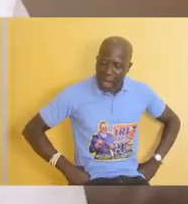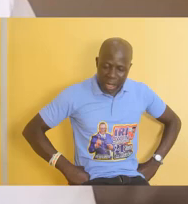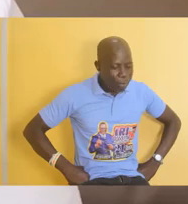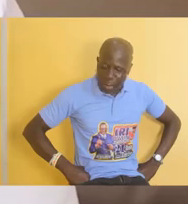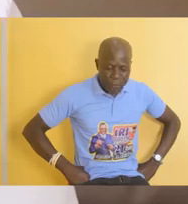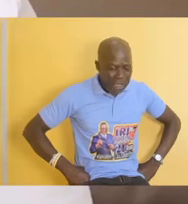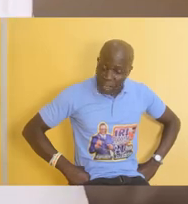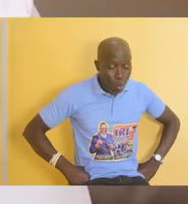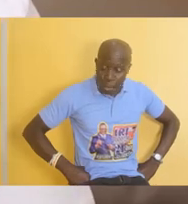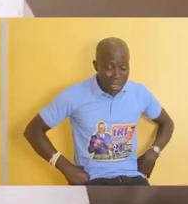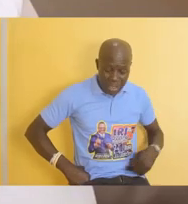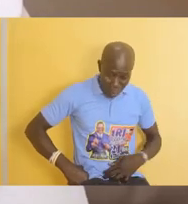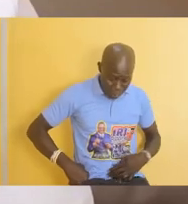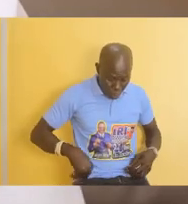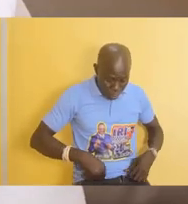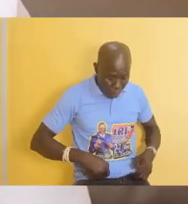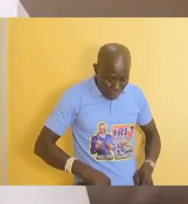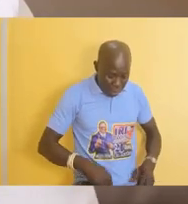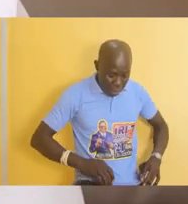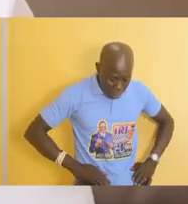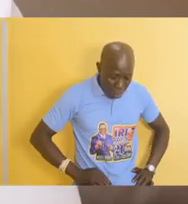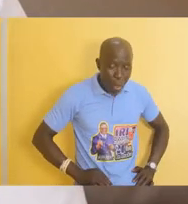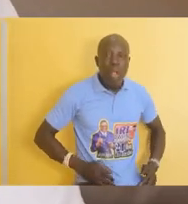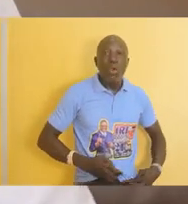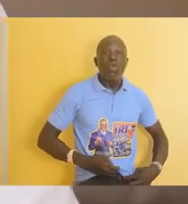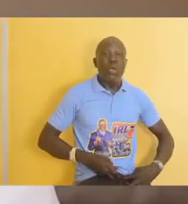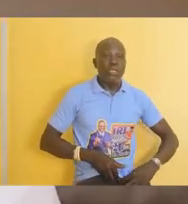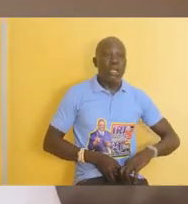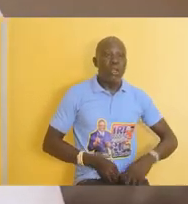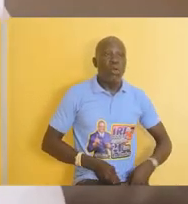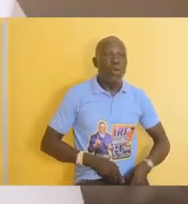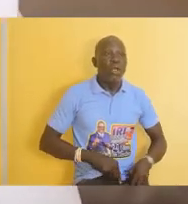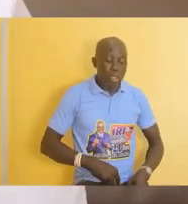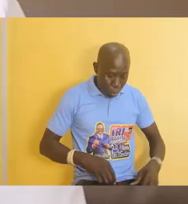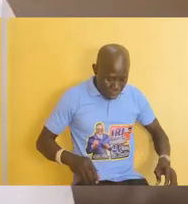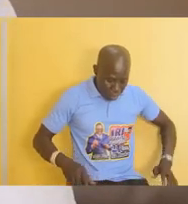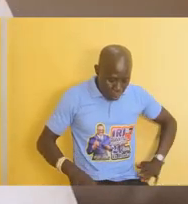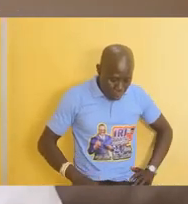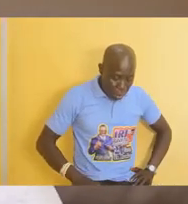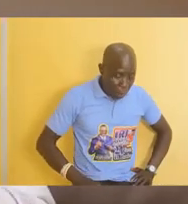Oh, Lord, I'm going to go to the hospital. I'm going to go to the hospital. I'm going to go to the hospital.